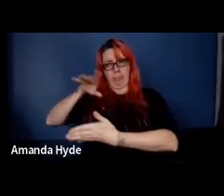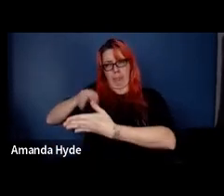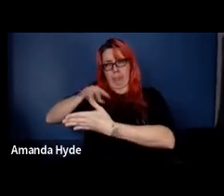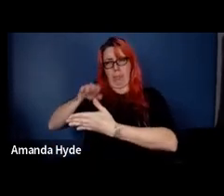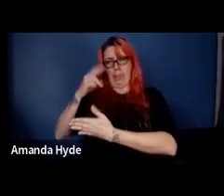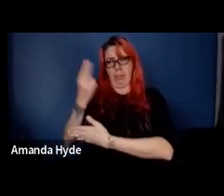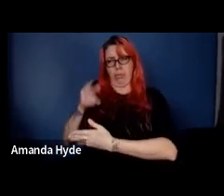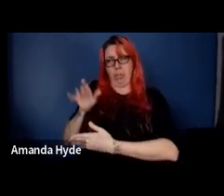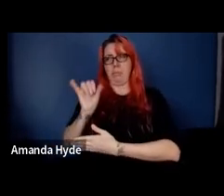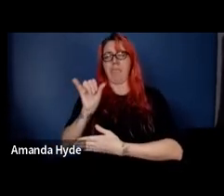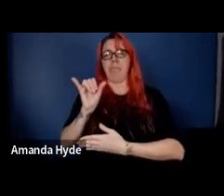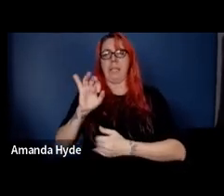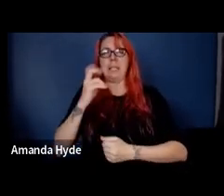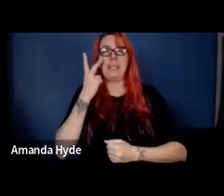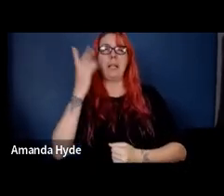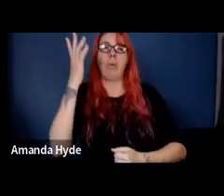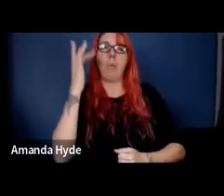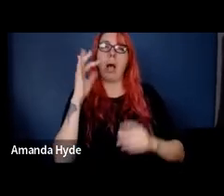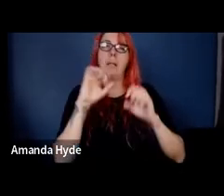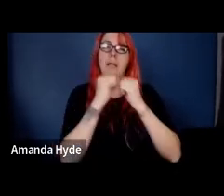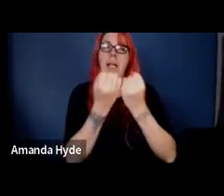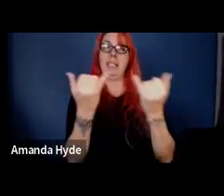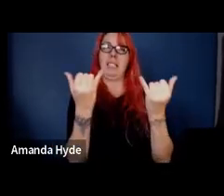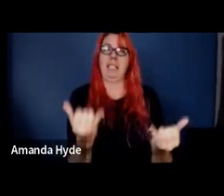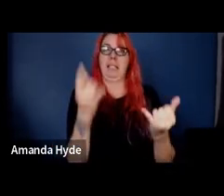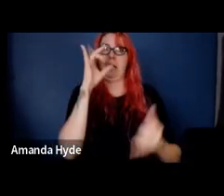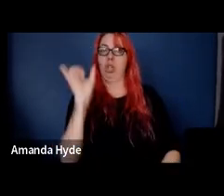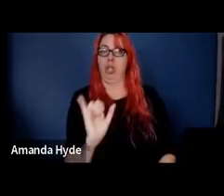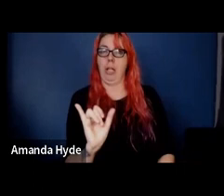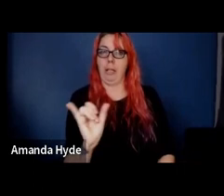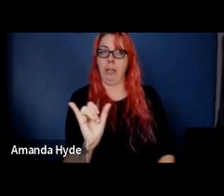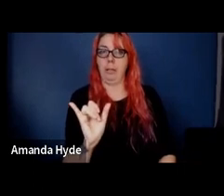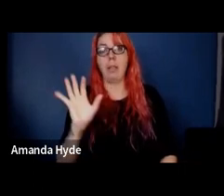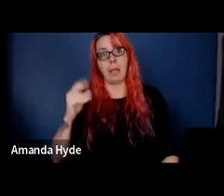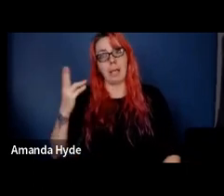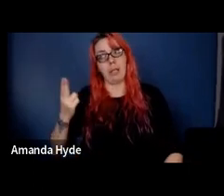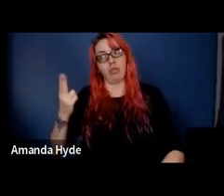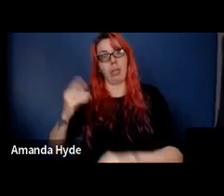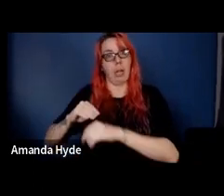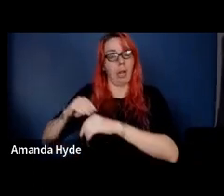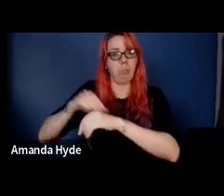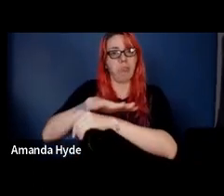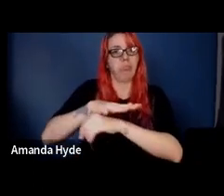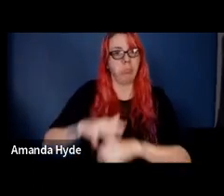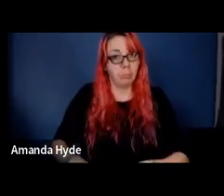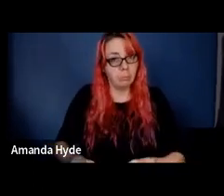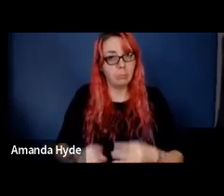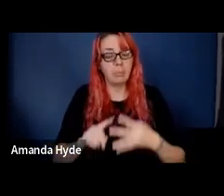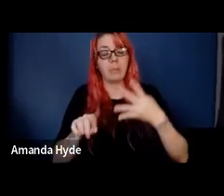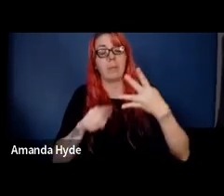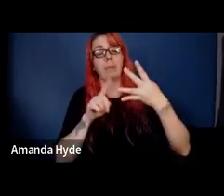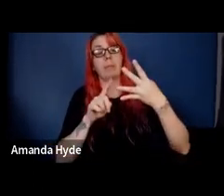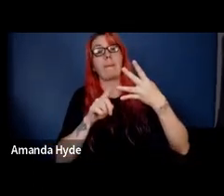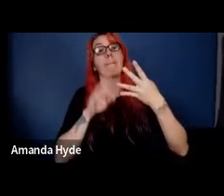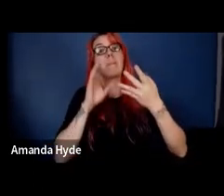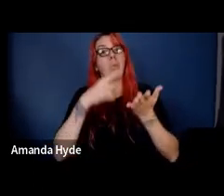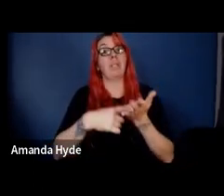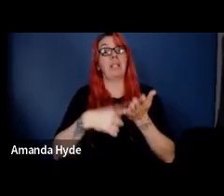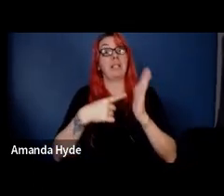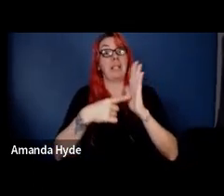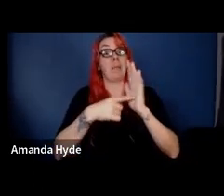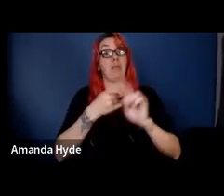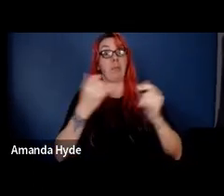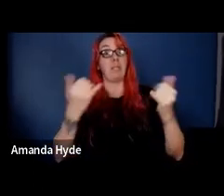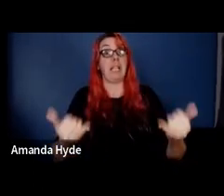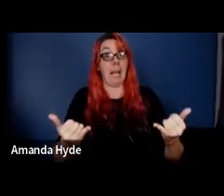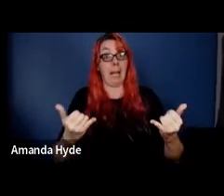to look at actually the sort of a model, that cycle of oppression, and then some examples of some of the structural inequalities, some of which Equity has actually been chipping away